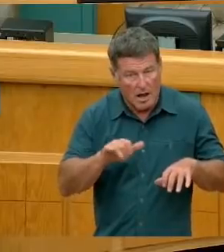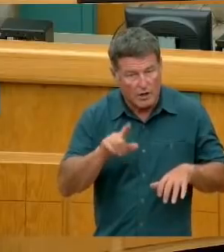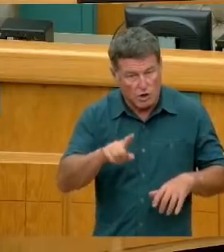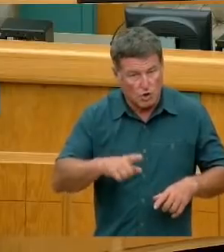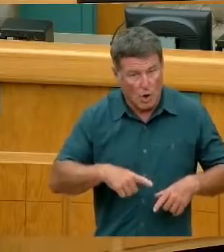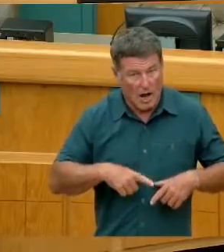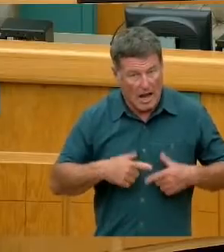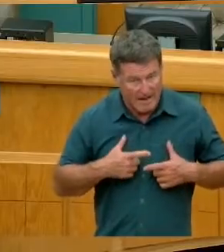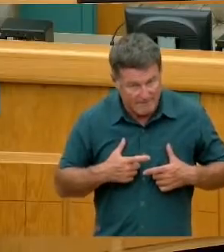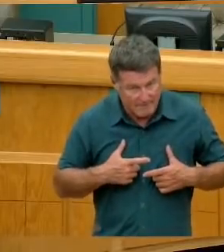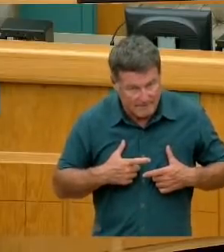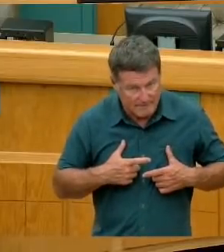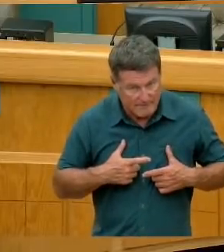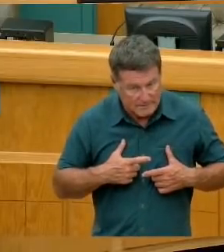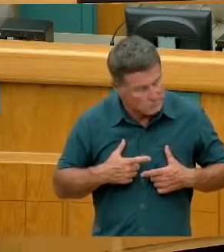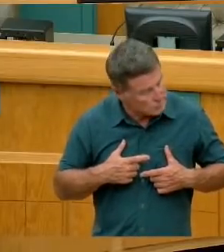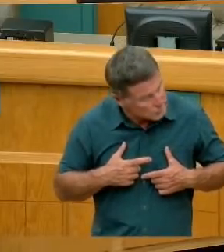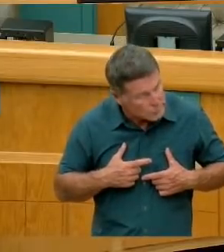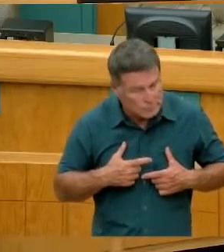because they do.